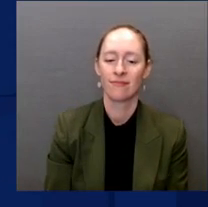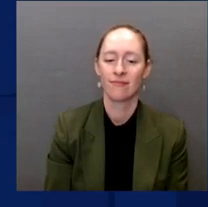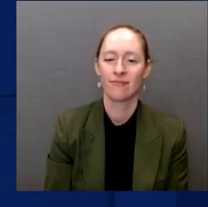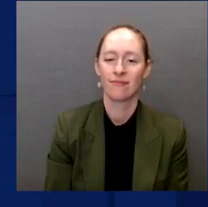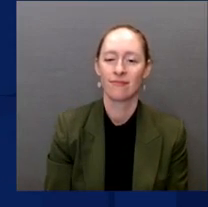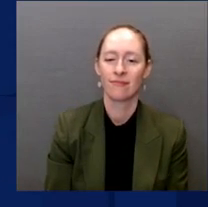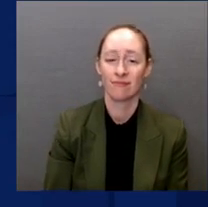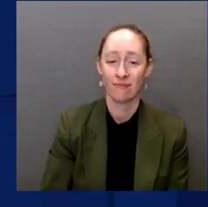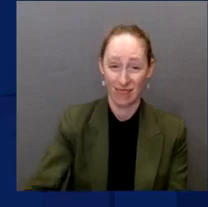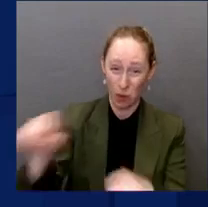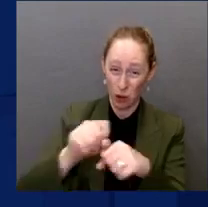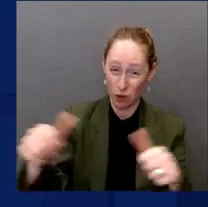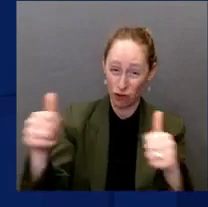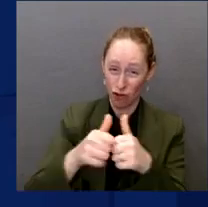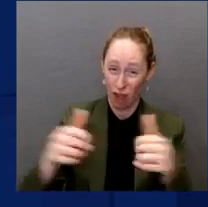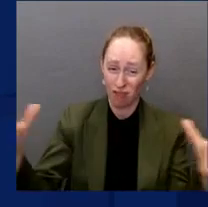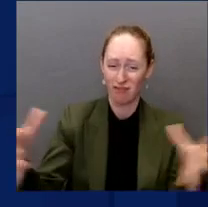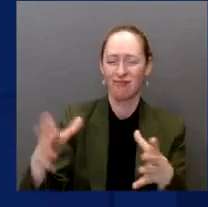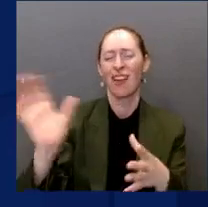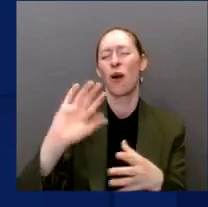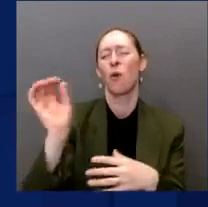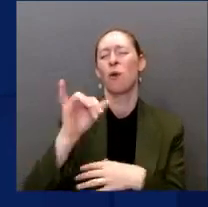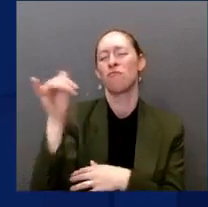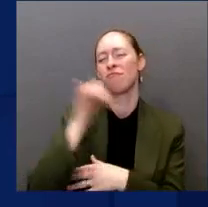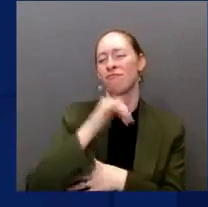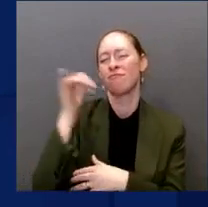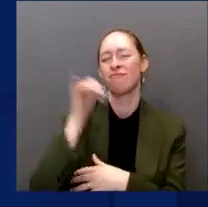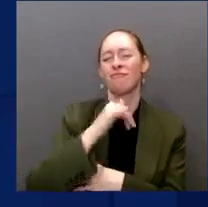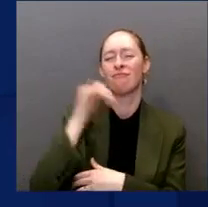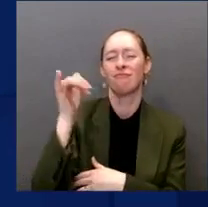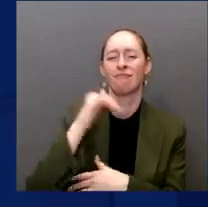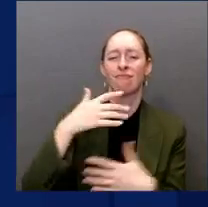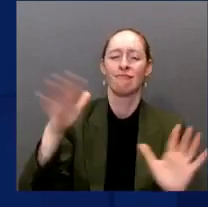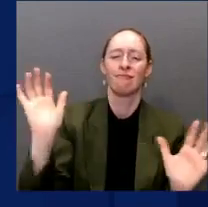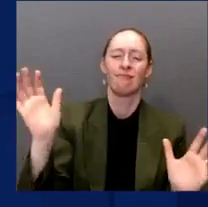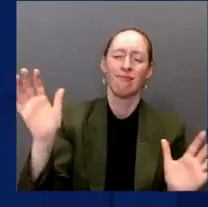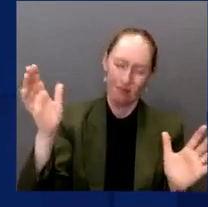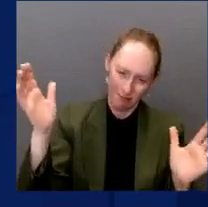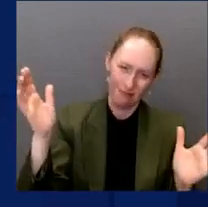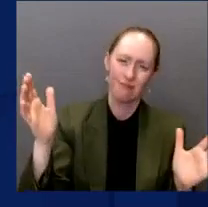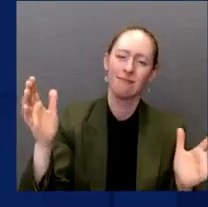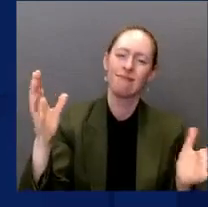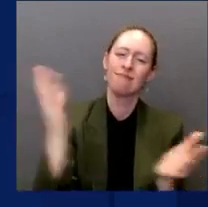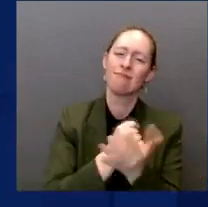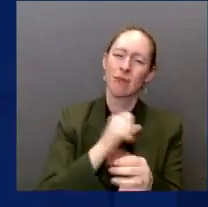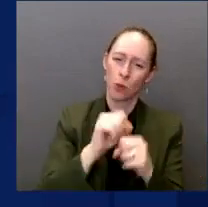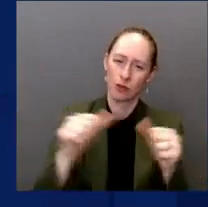So let's work together. God bless you all, and may God protect our troops. Thank you.